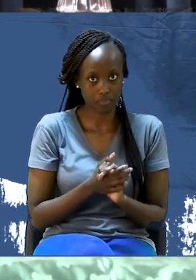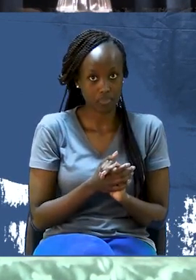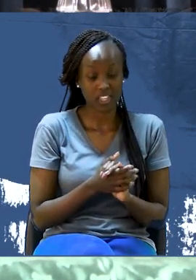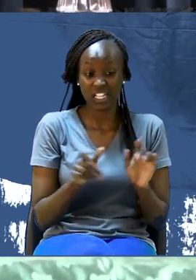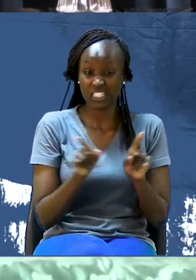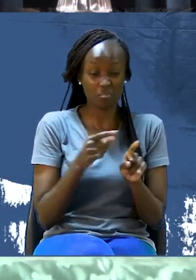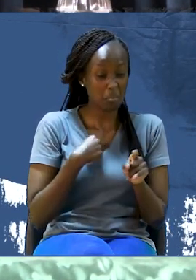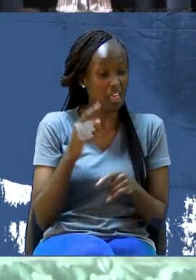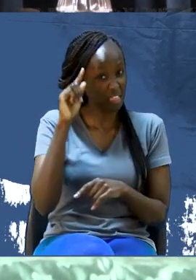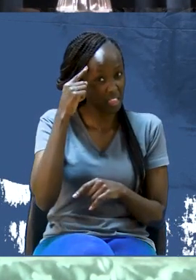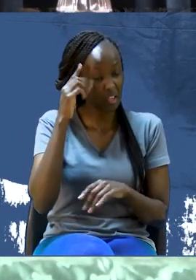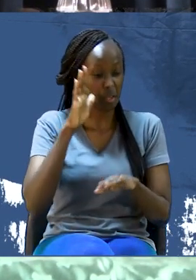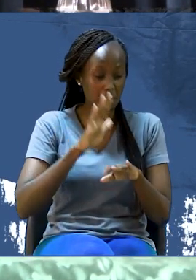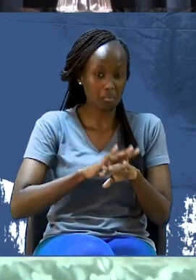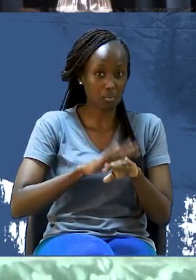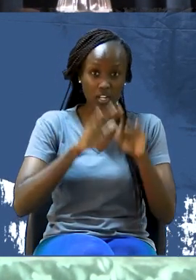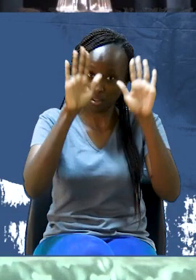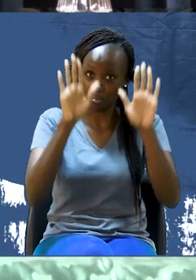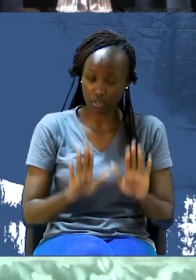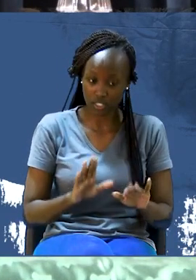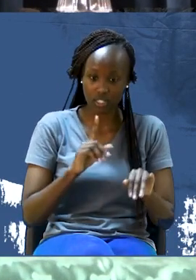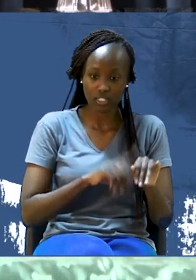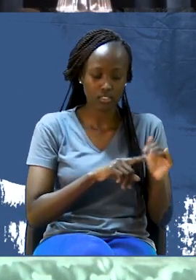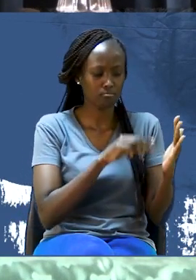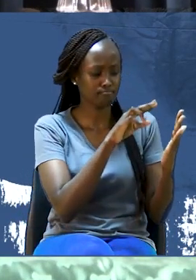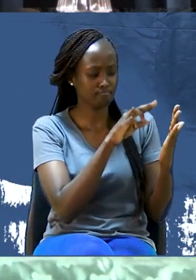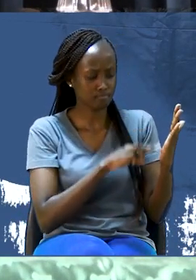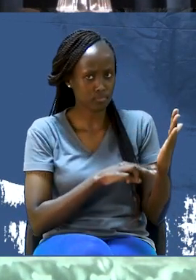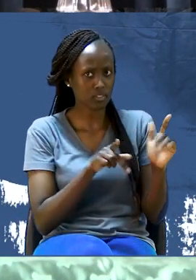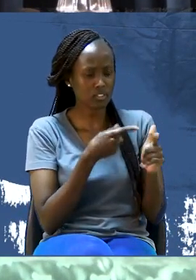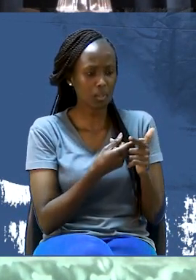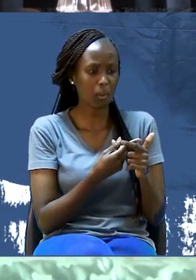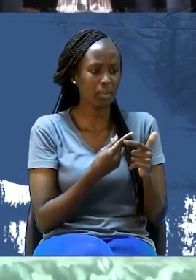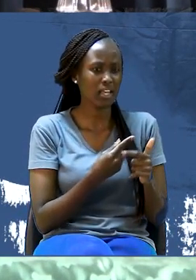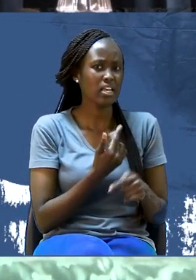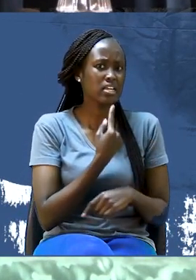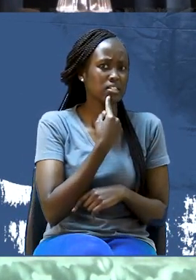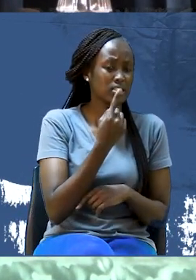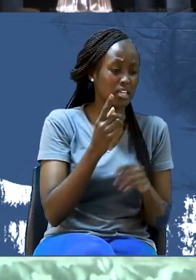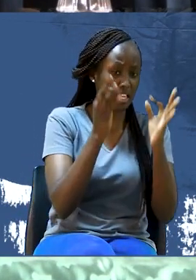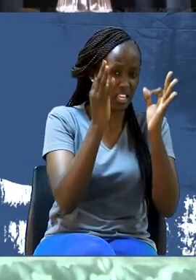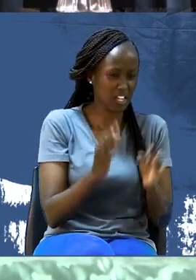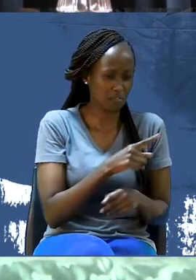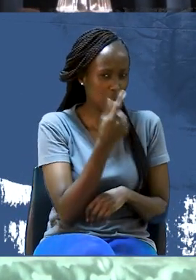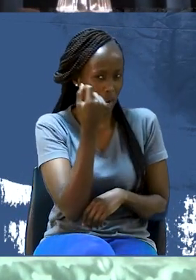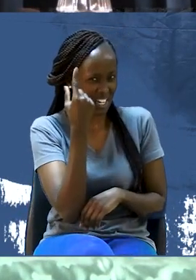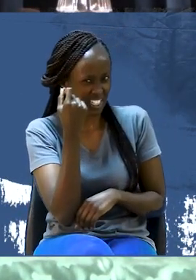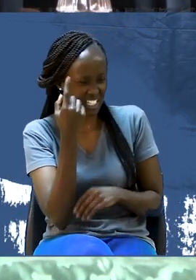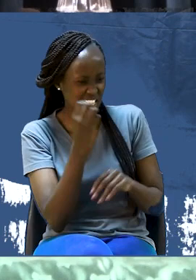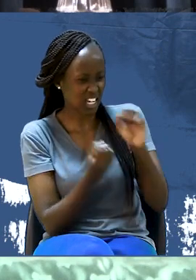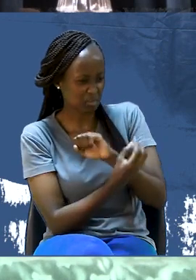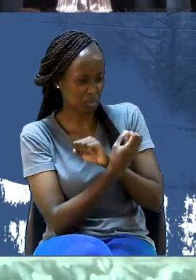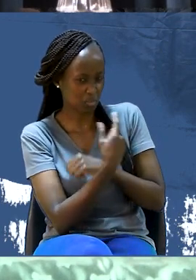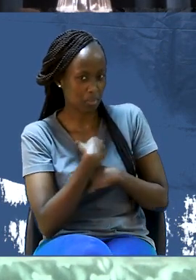it helpful when you're in a small group and when I come up with a point and you don't see it where I am getting in the text, just